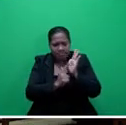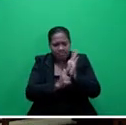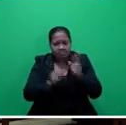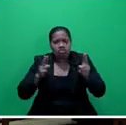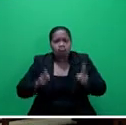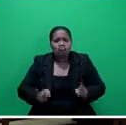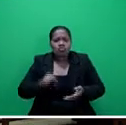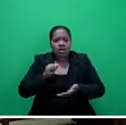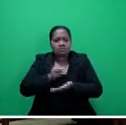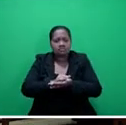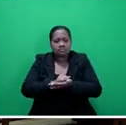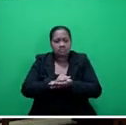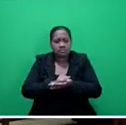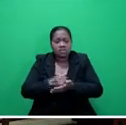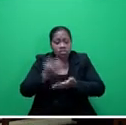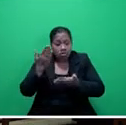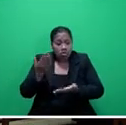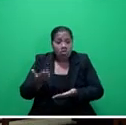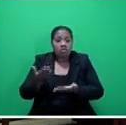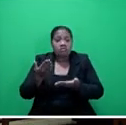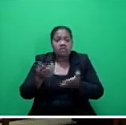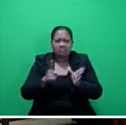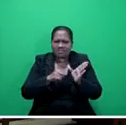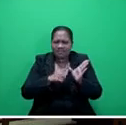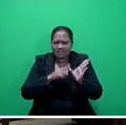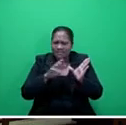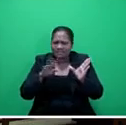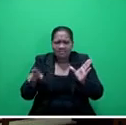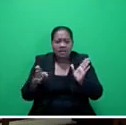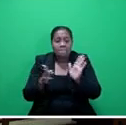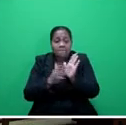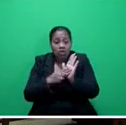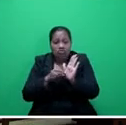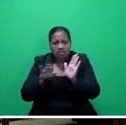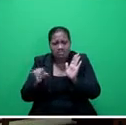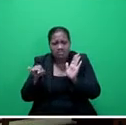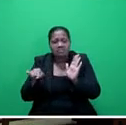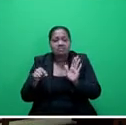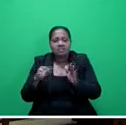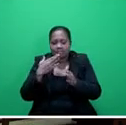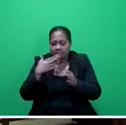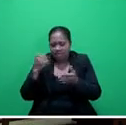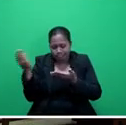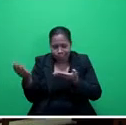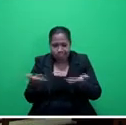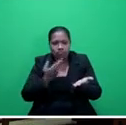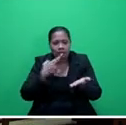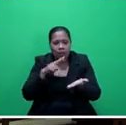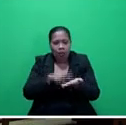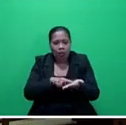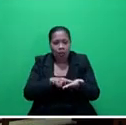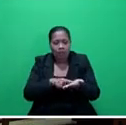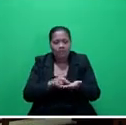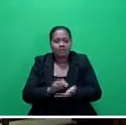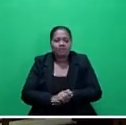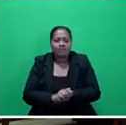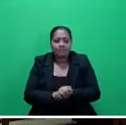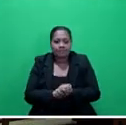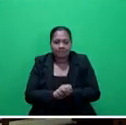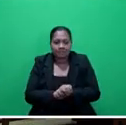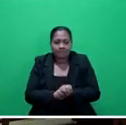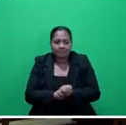Rights, the Honorable Alvik Maharaj, to table his report. You have the floor, sir.